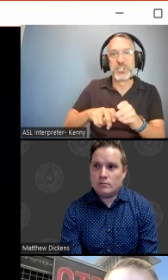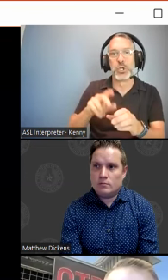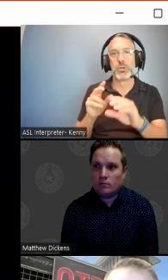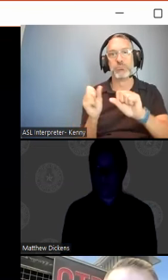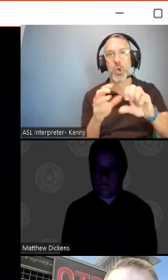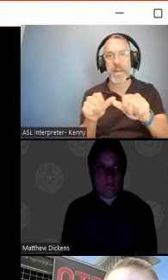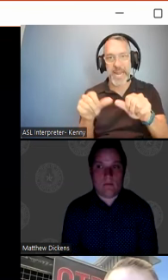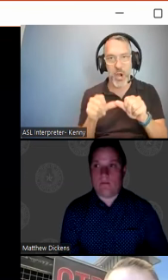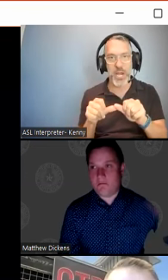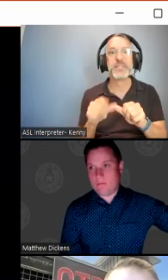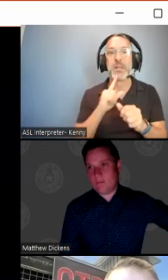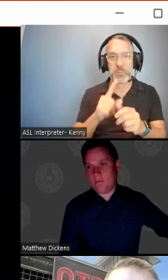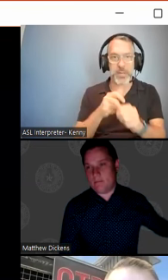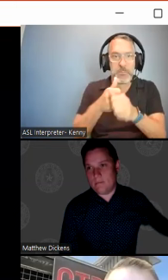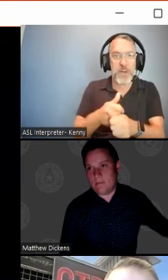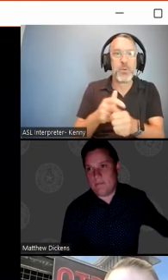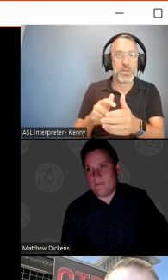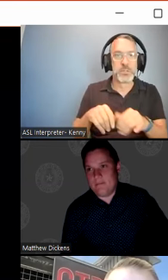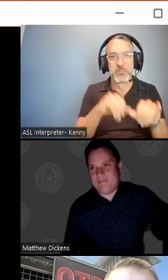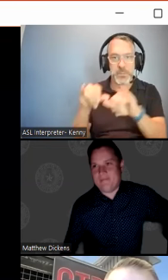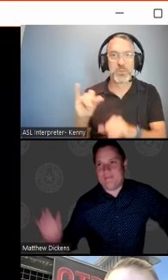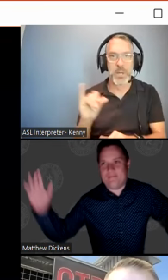and need to comply with those requirements as well.